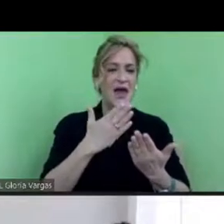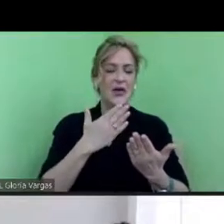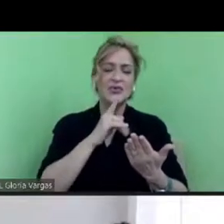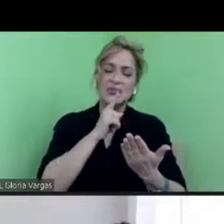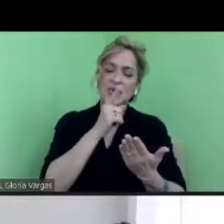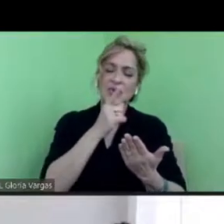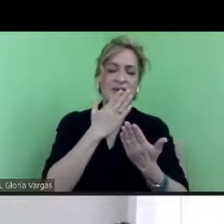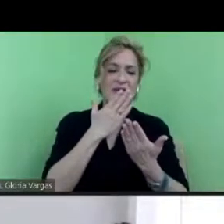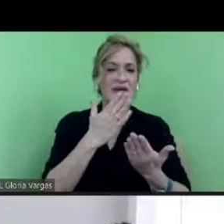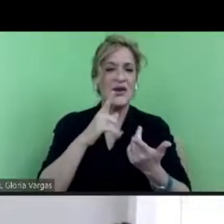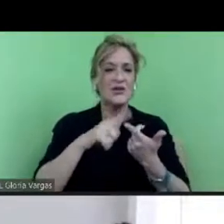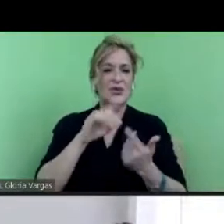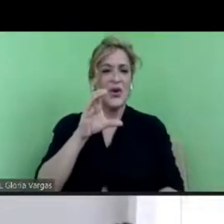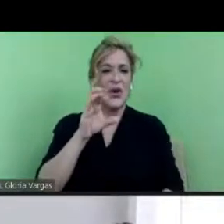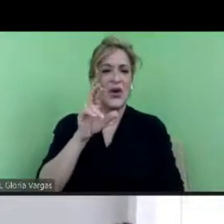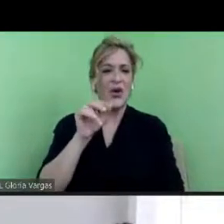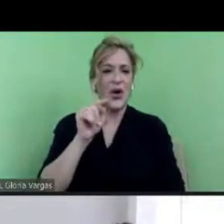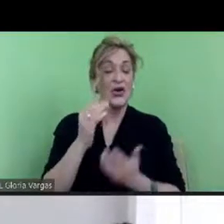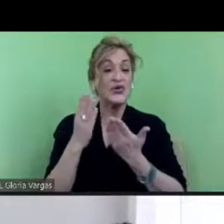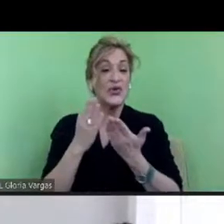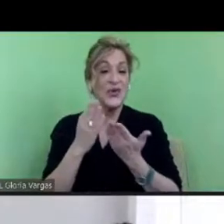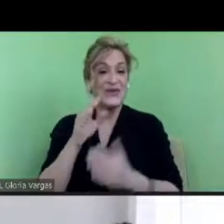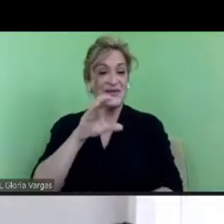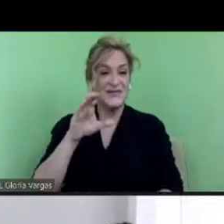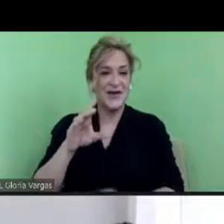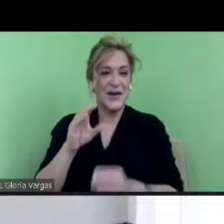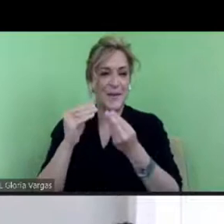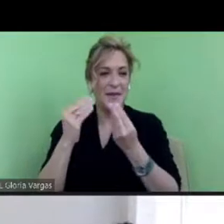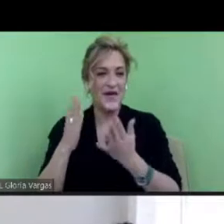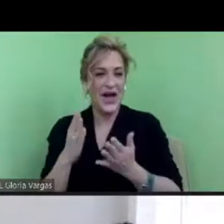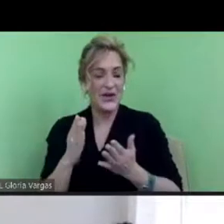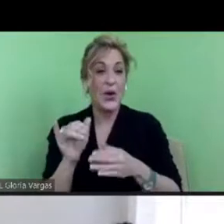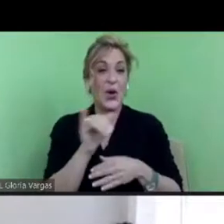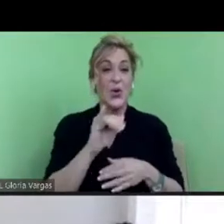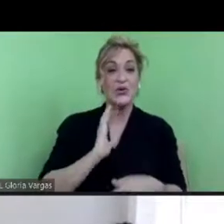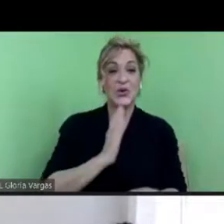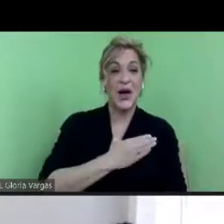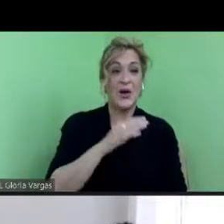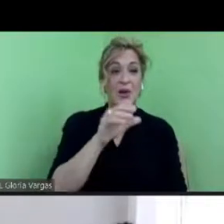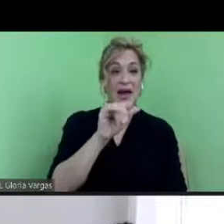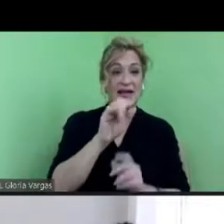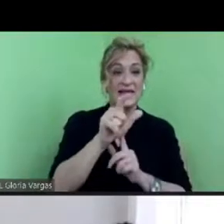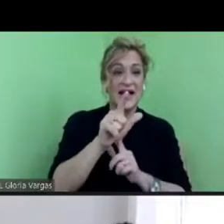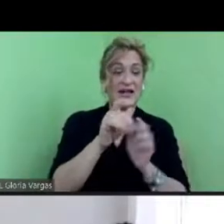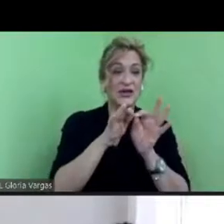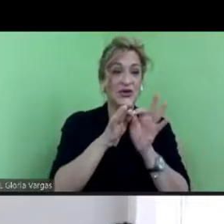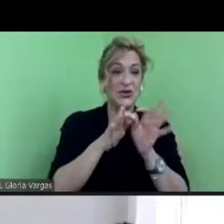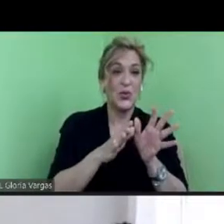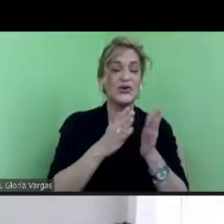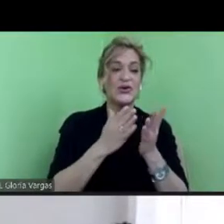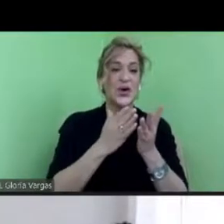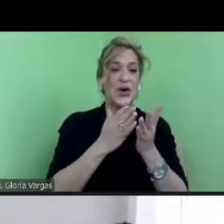our CART services, the captioning provider, and also our sign language interpreters for your support throughout this